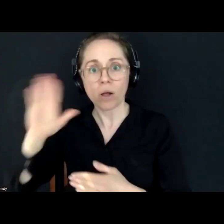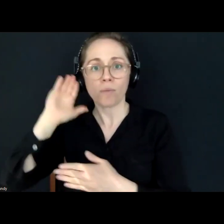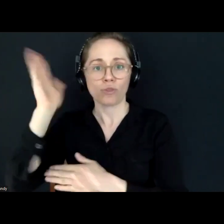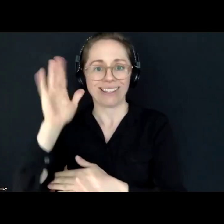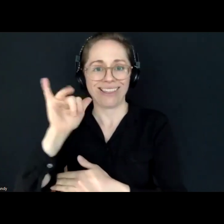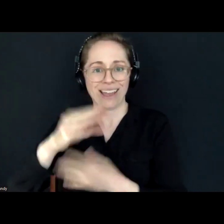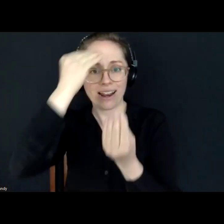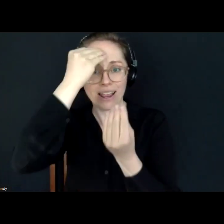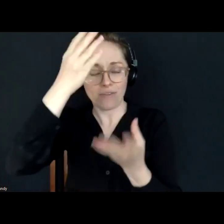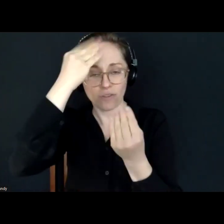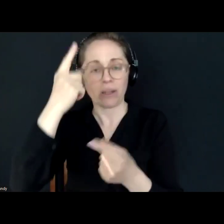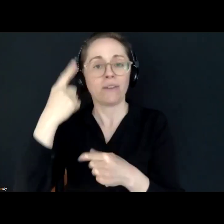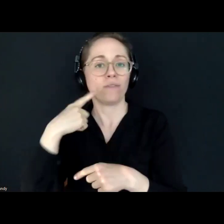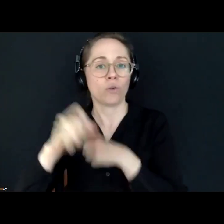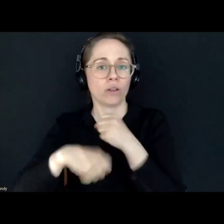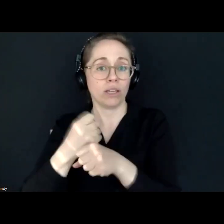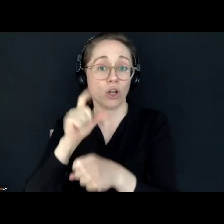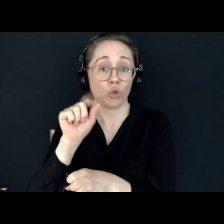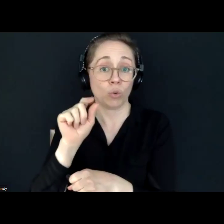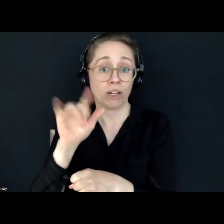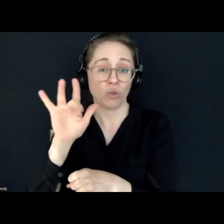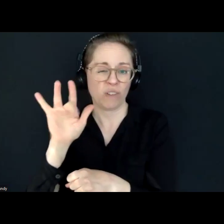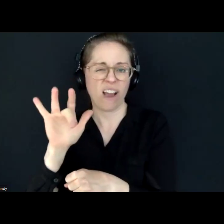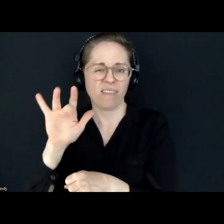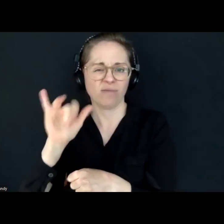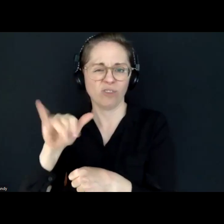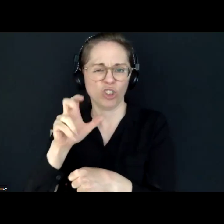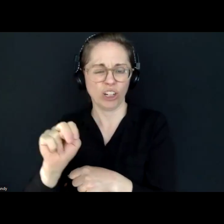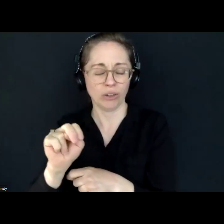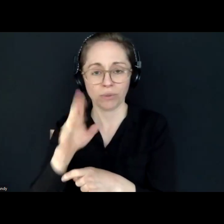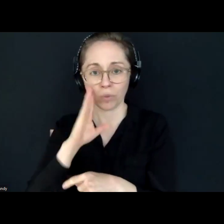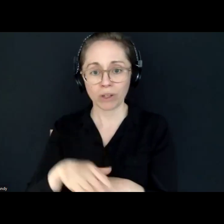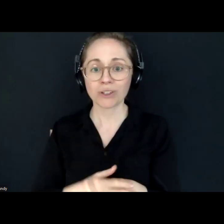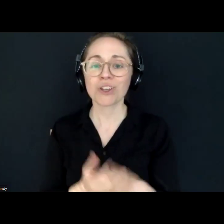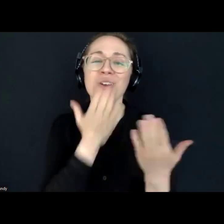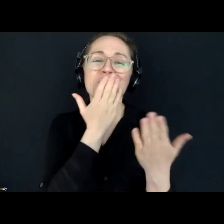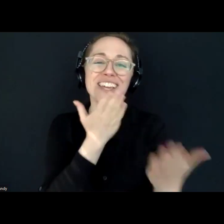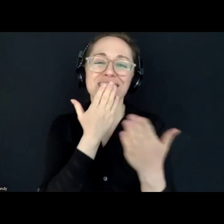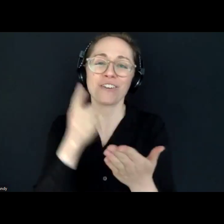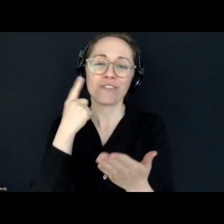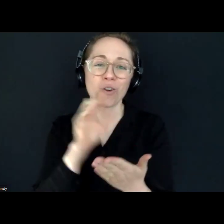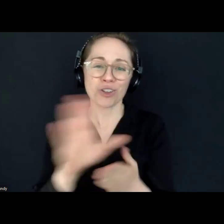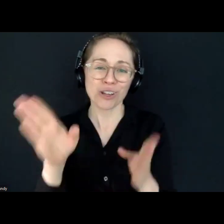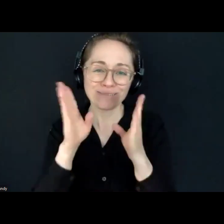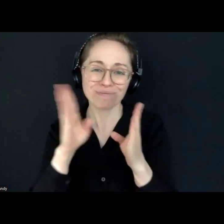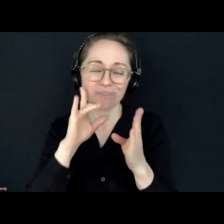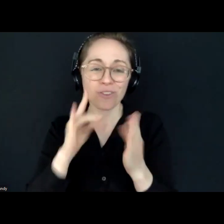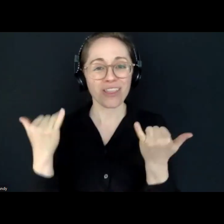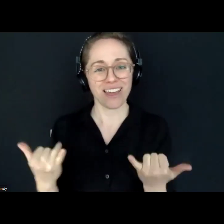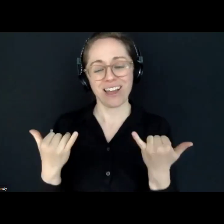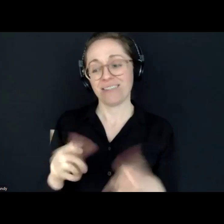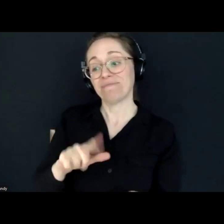So thank you for listening to our covering of this issue. And back to you,